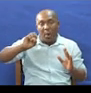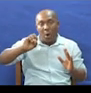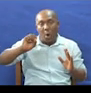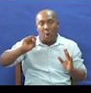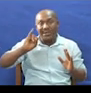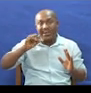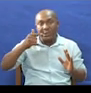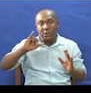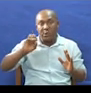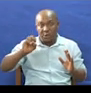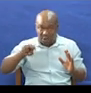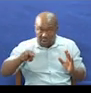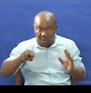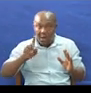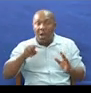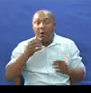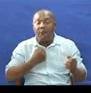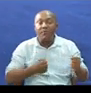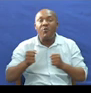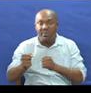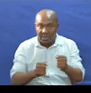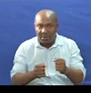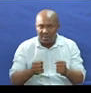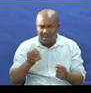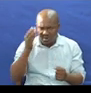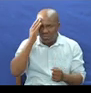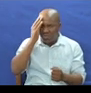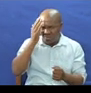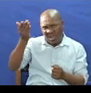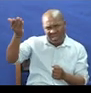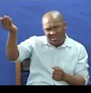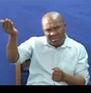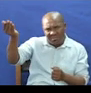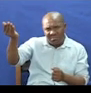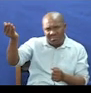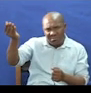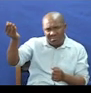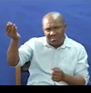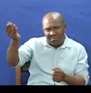learned. Do you know any other prepositions of movement?